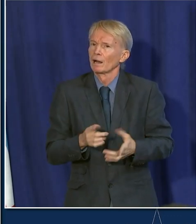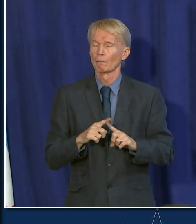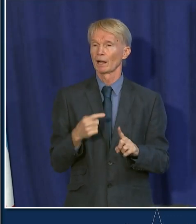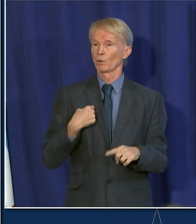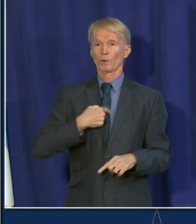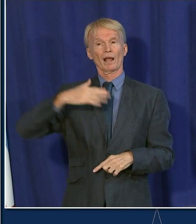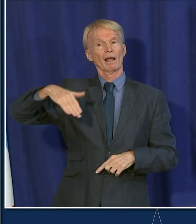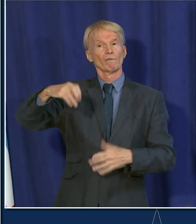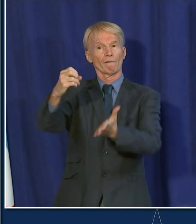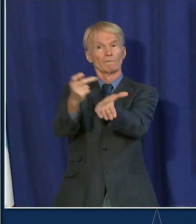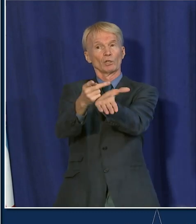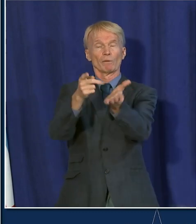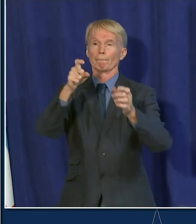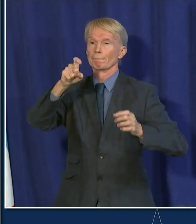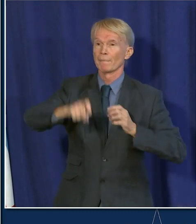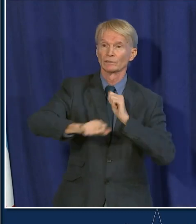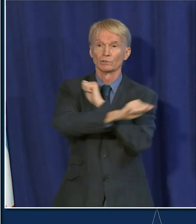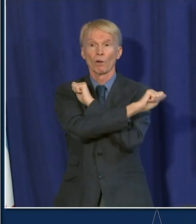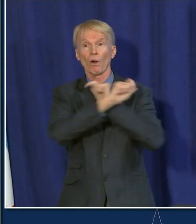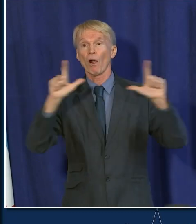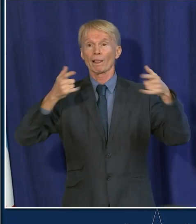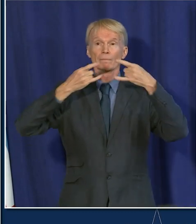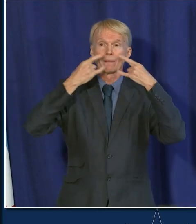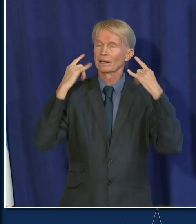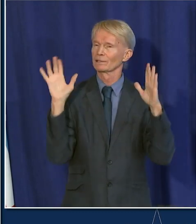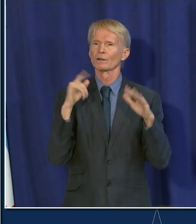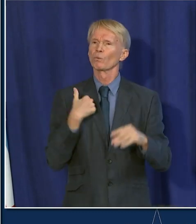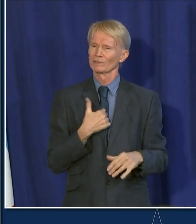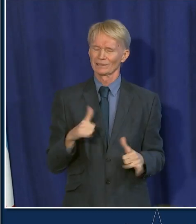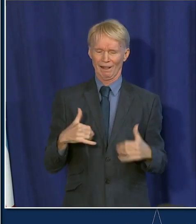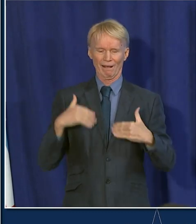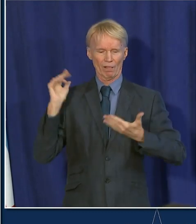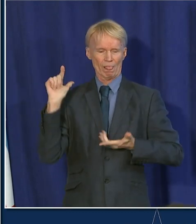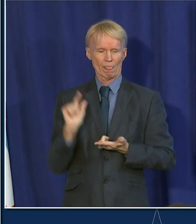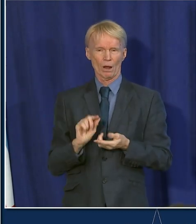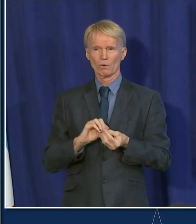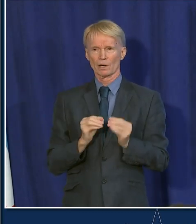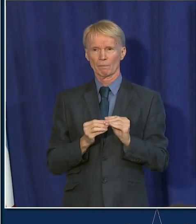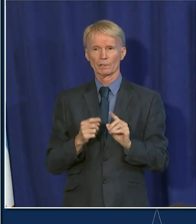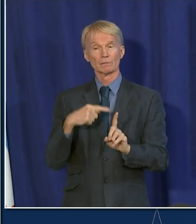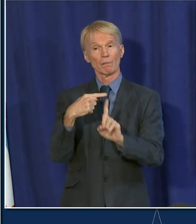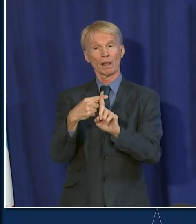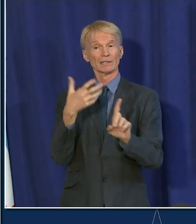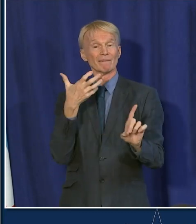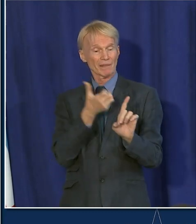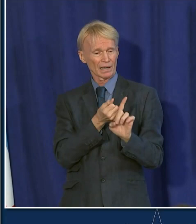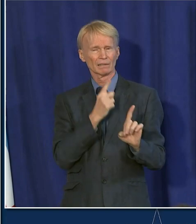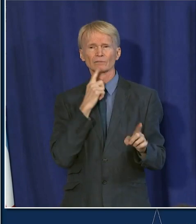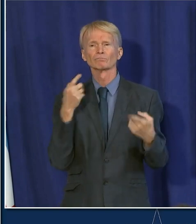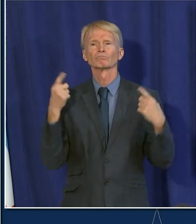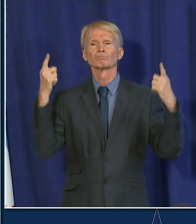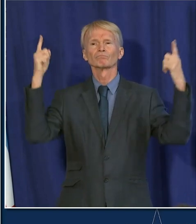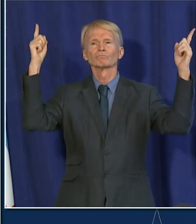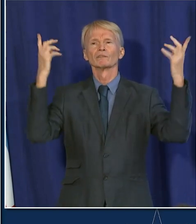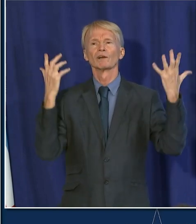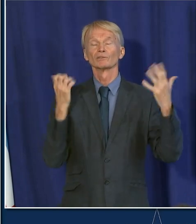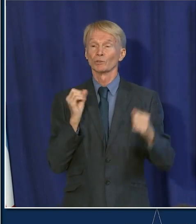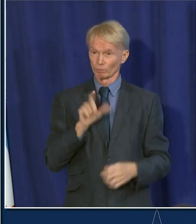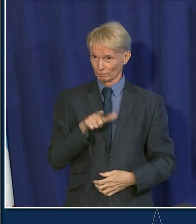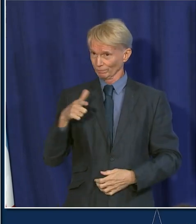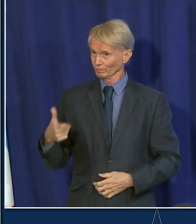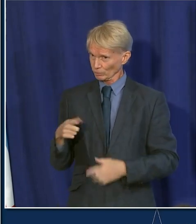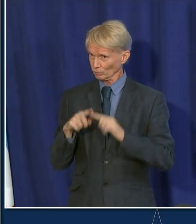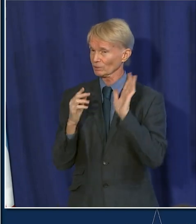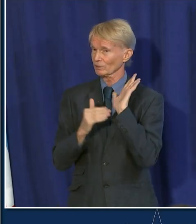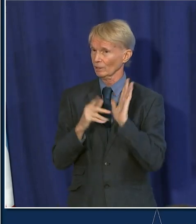that for the whole population because we remain at lower risk and we've been seeing those vaccines be highly protective. With that, I'll have Dr. Luna